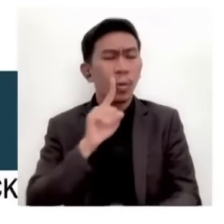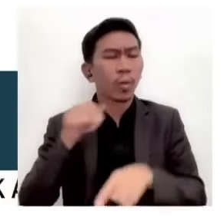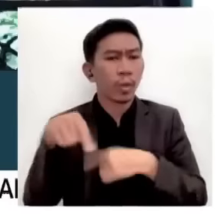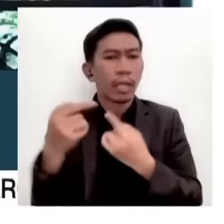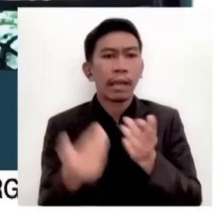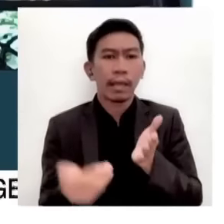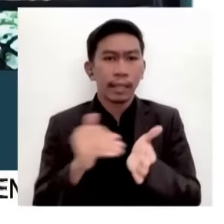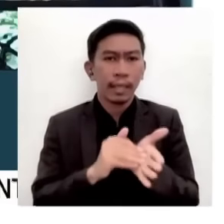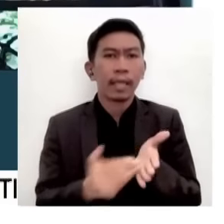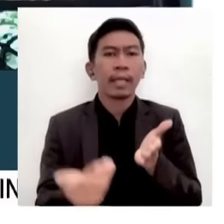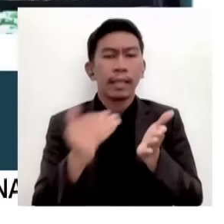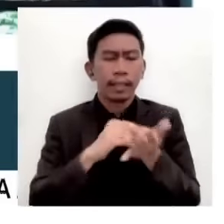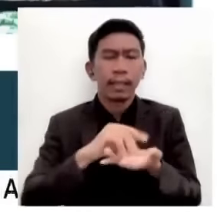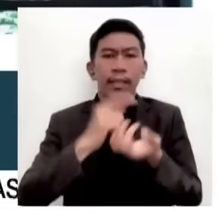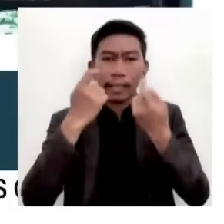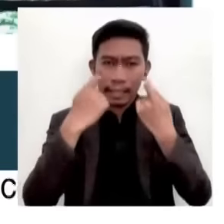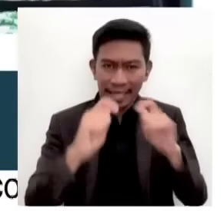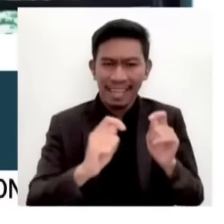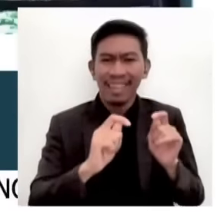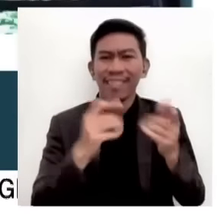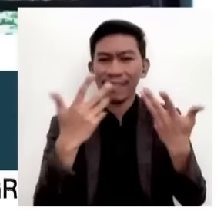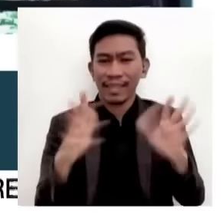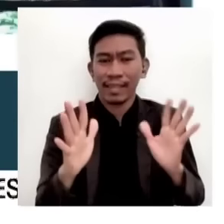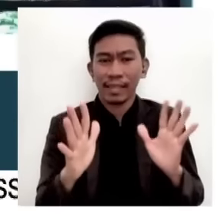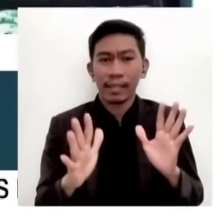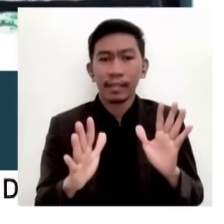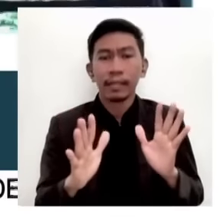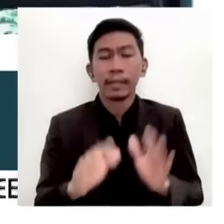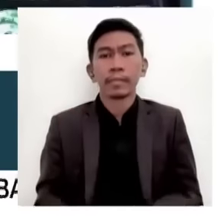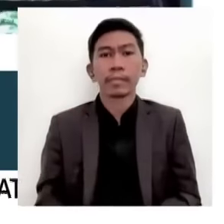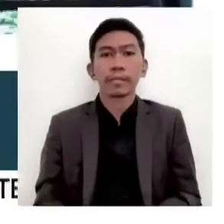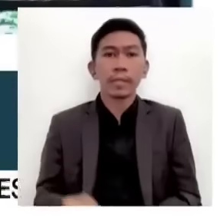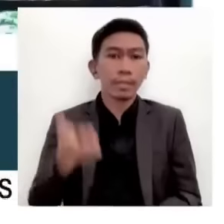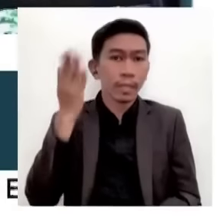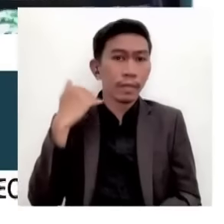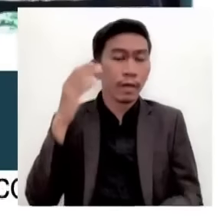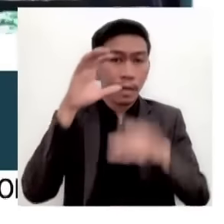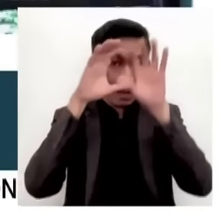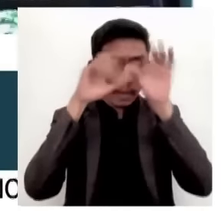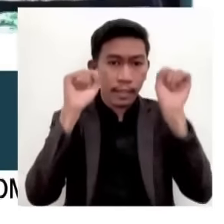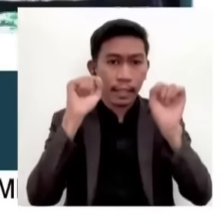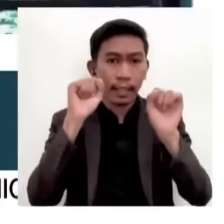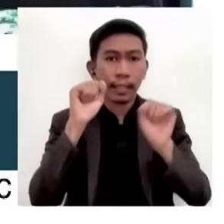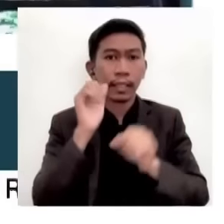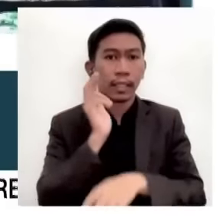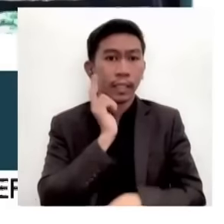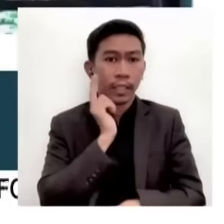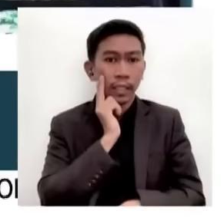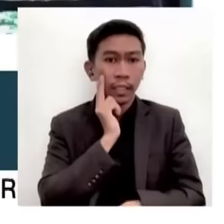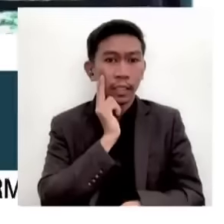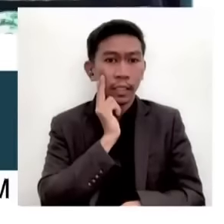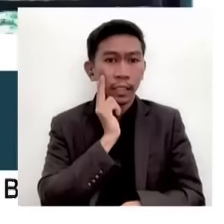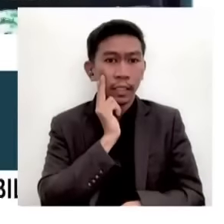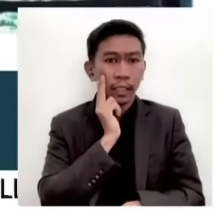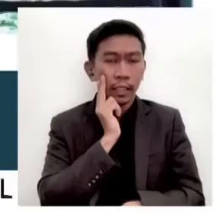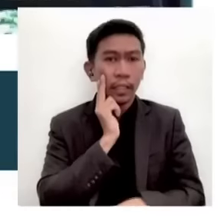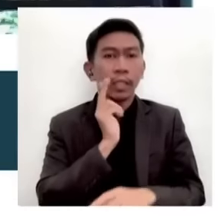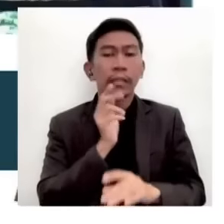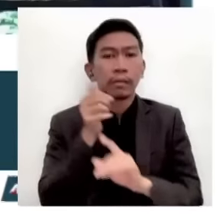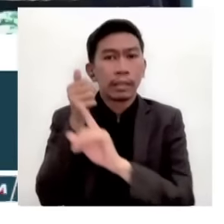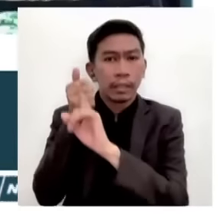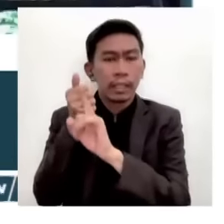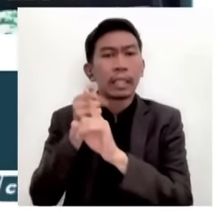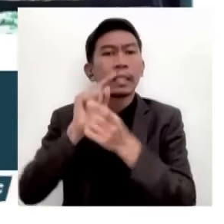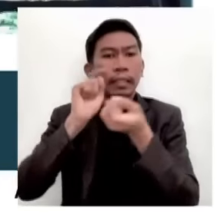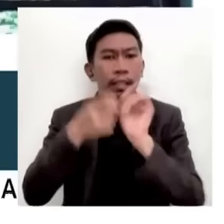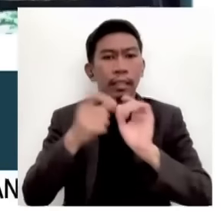fact, during the incumbency of President Duterte, he tried to revise the Constitution,